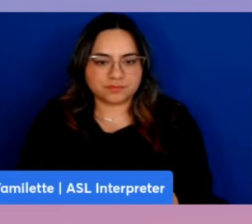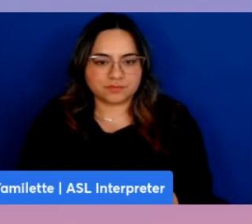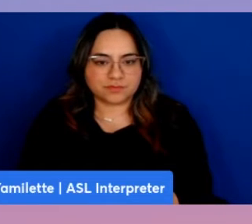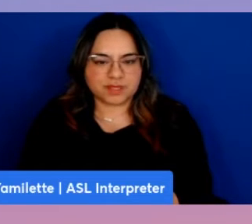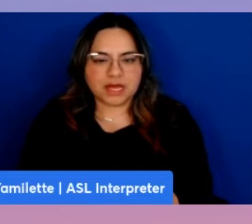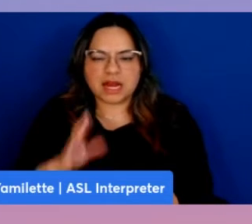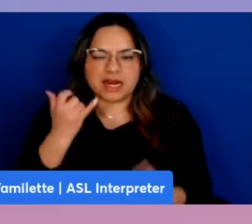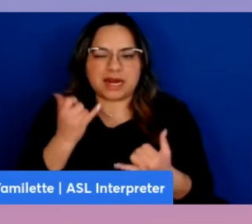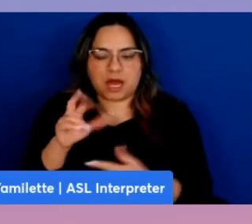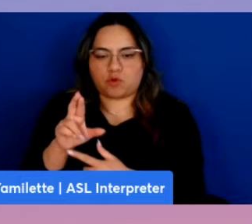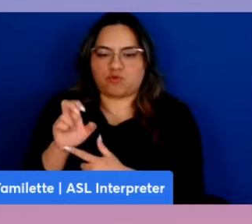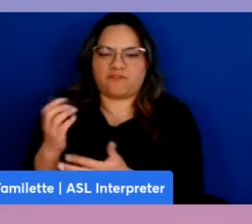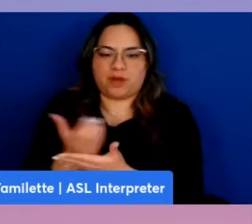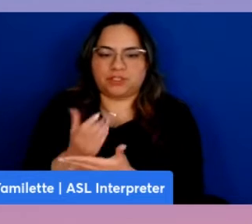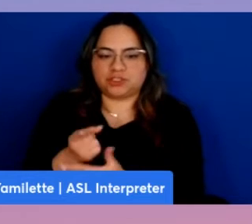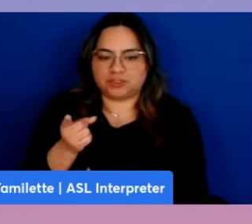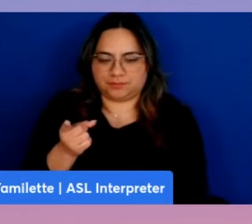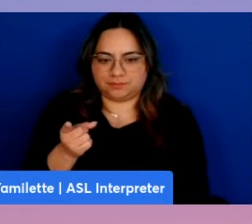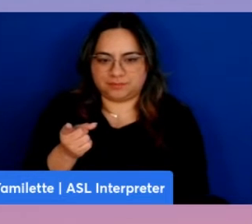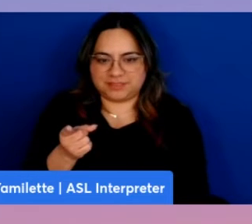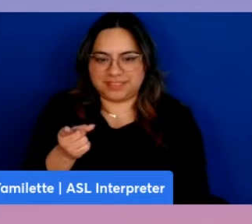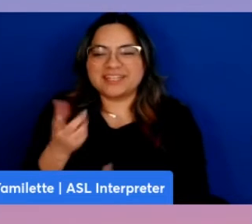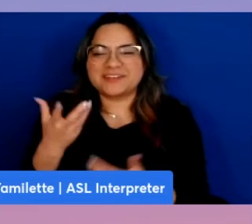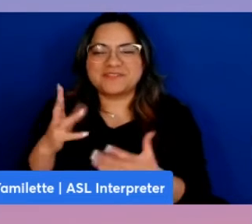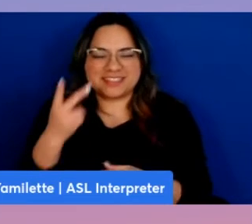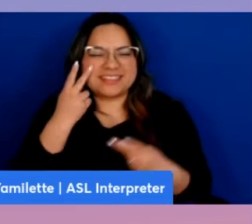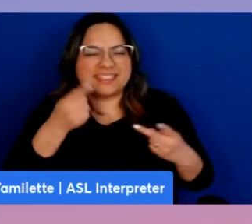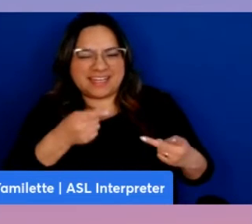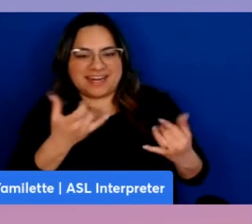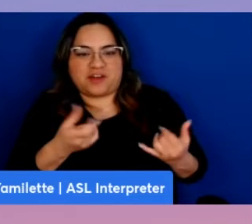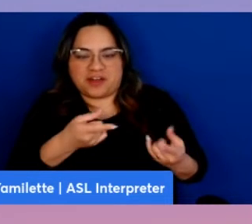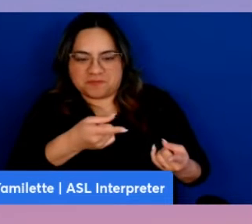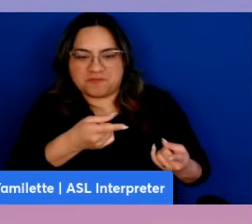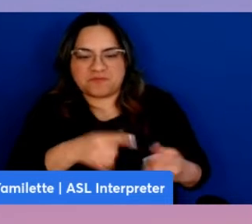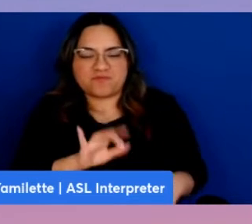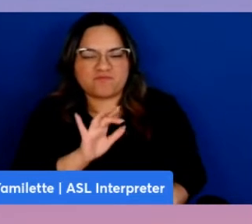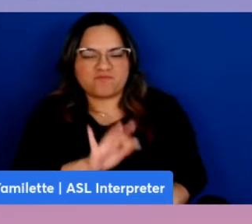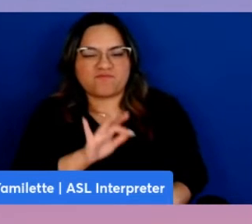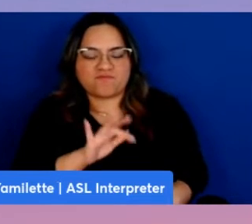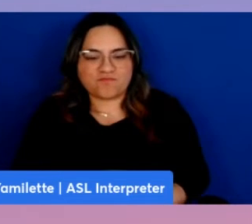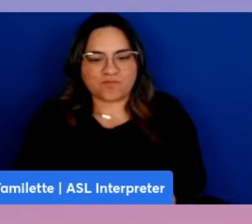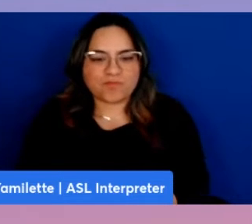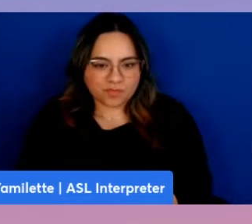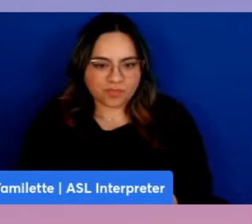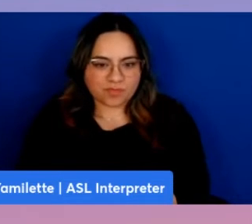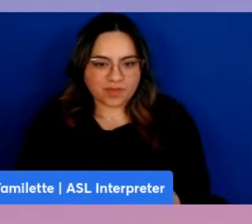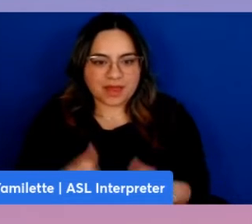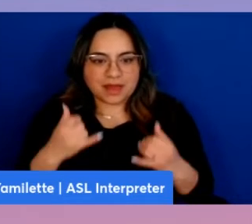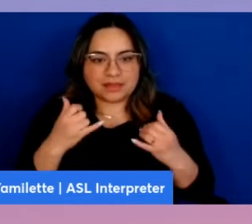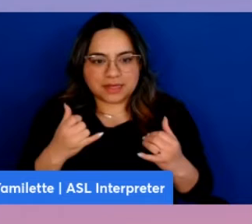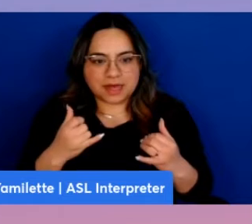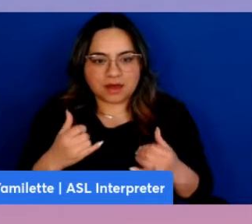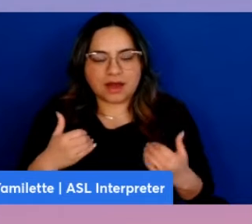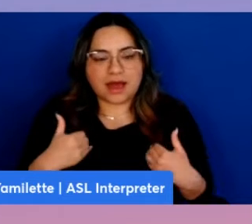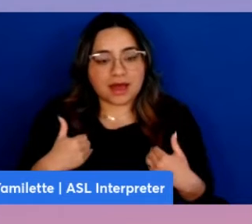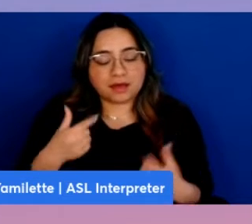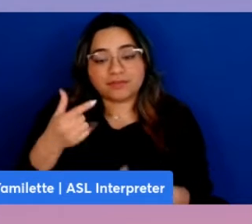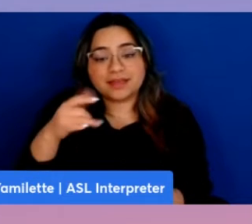this, it is here. And we can even do GitHub repo view,